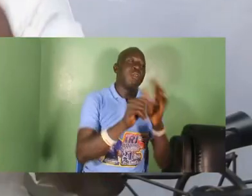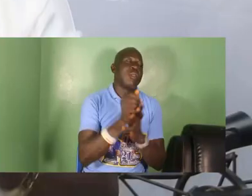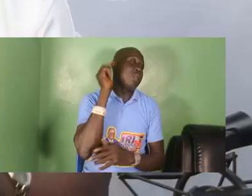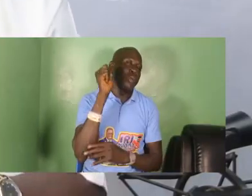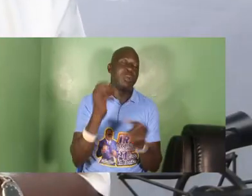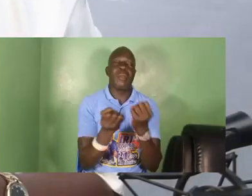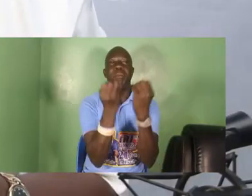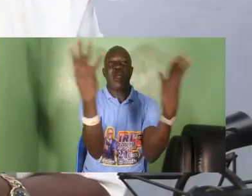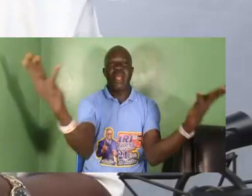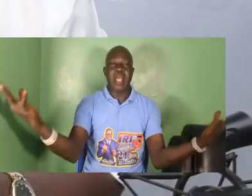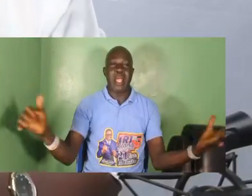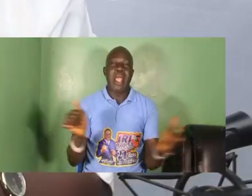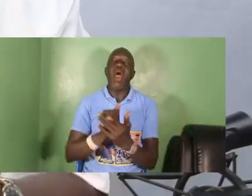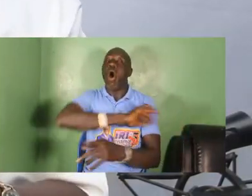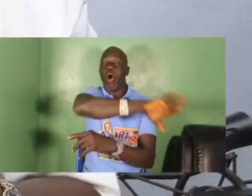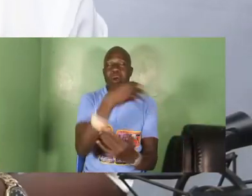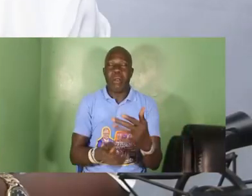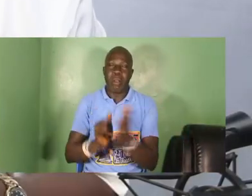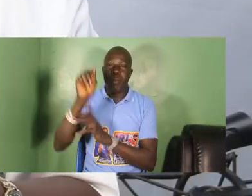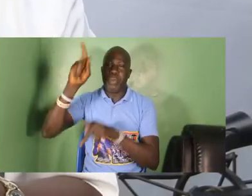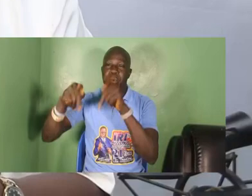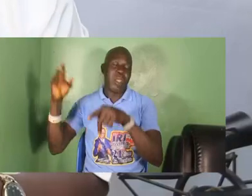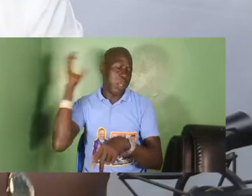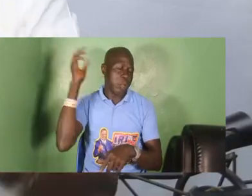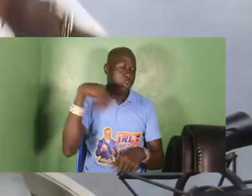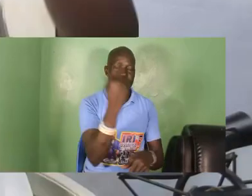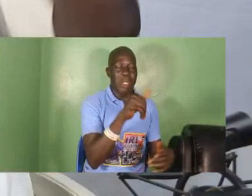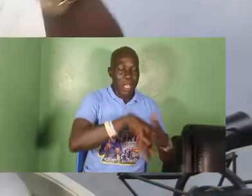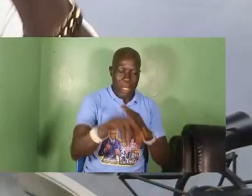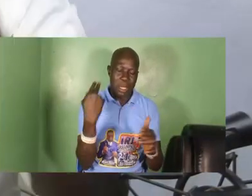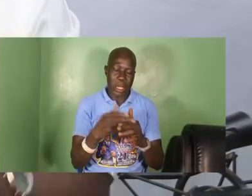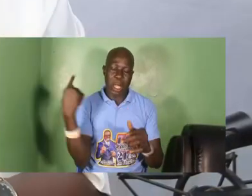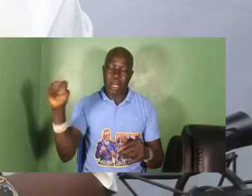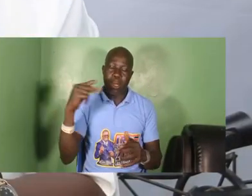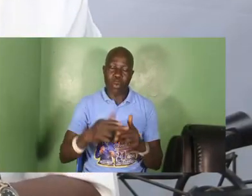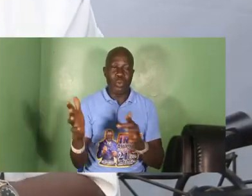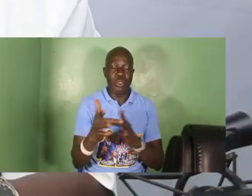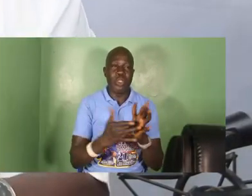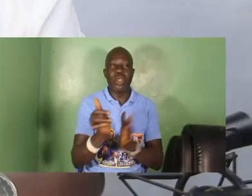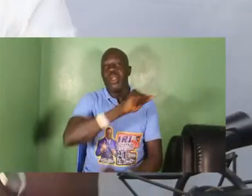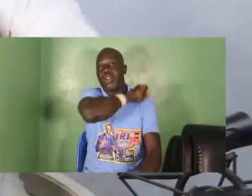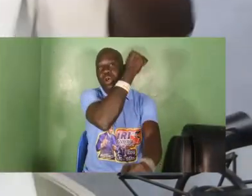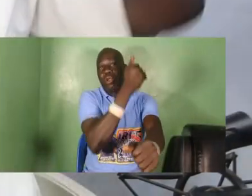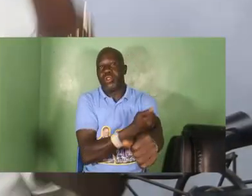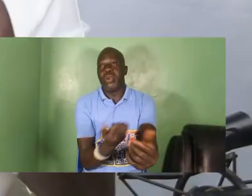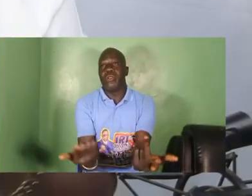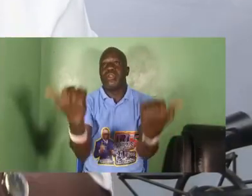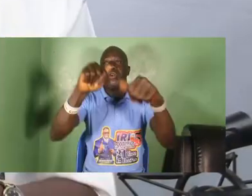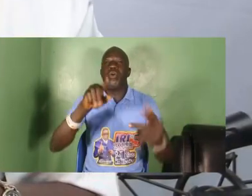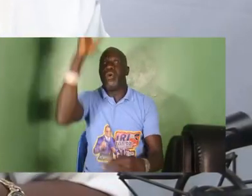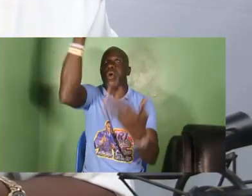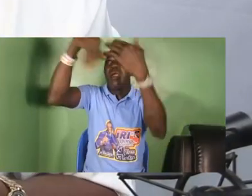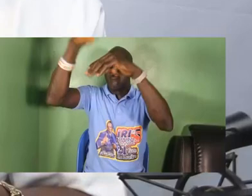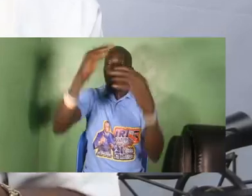praises, the bountiful testimony. Everybody listen to me. In the name of Jesus. The fire of Jesus